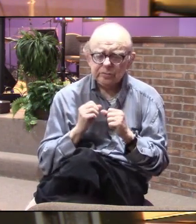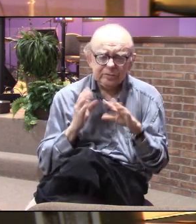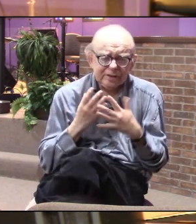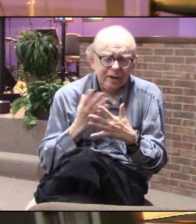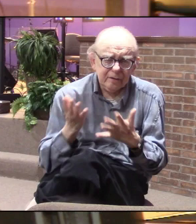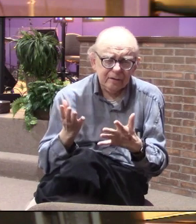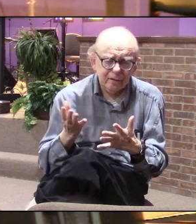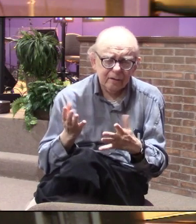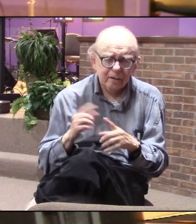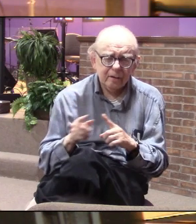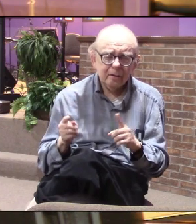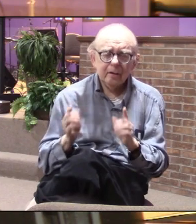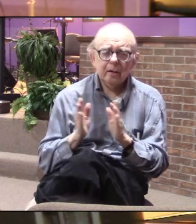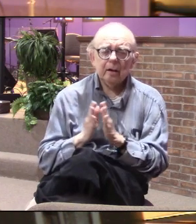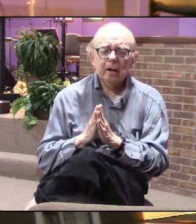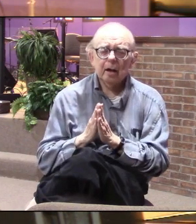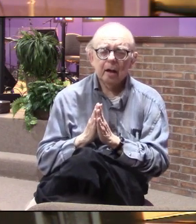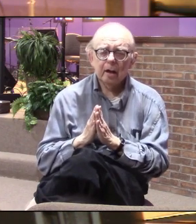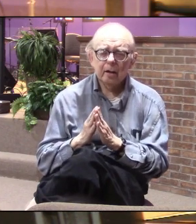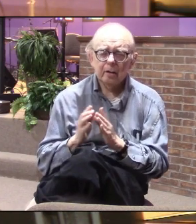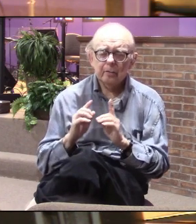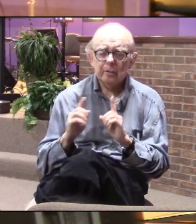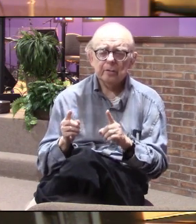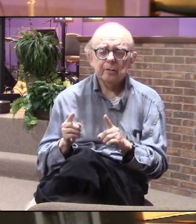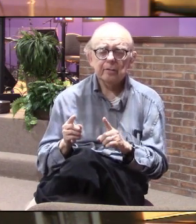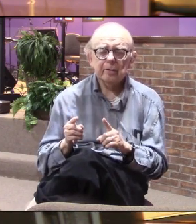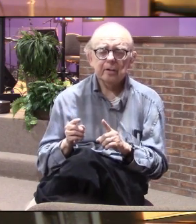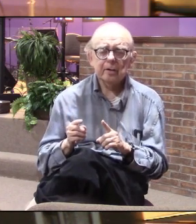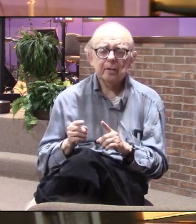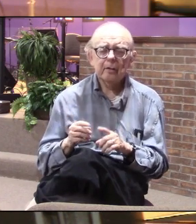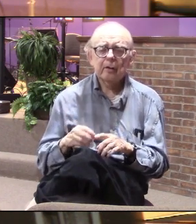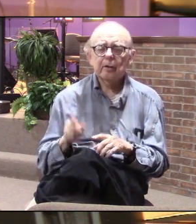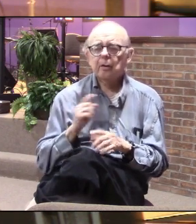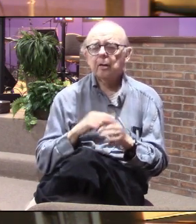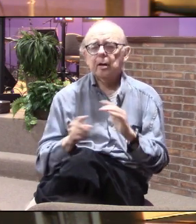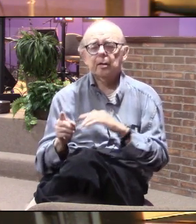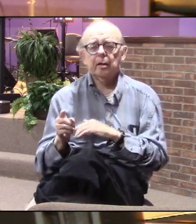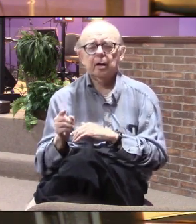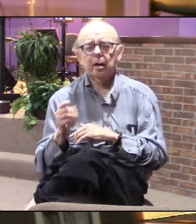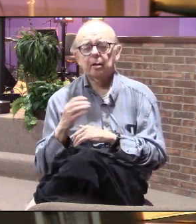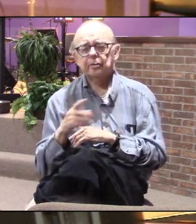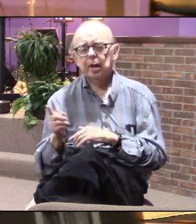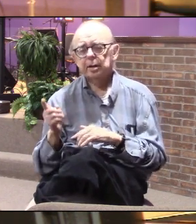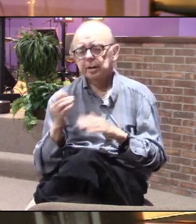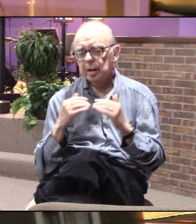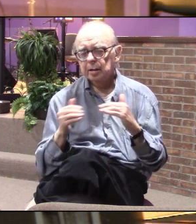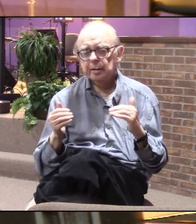scary, but my prayers raced like a comet. They streaked across the sky to God